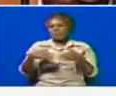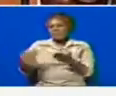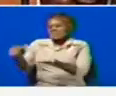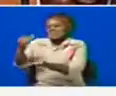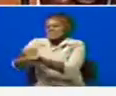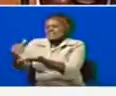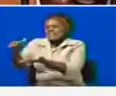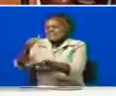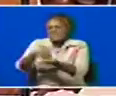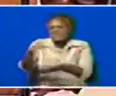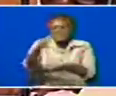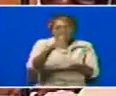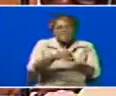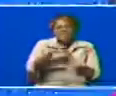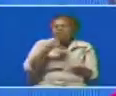polling stations.